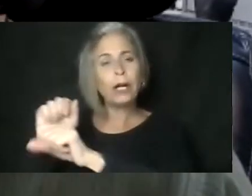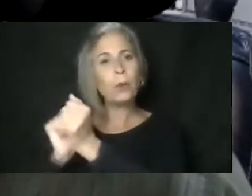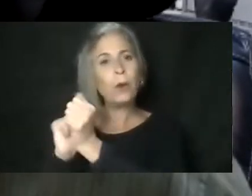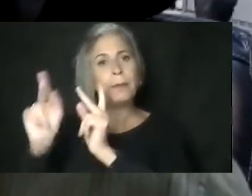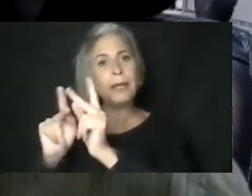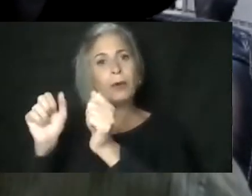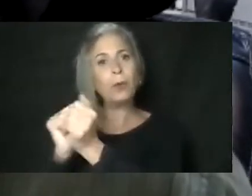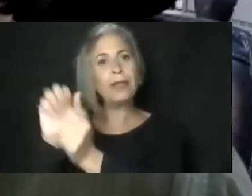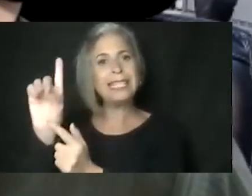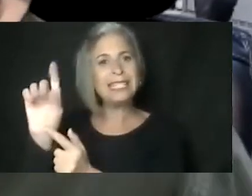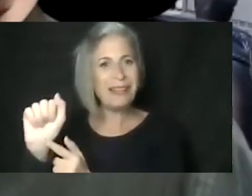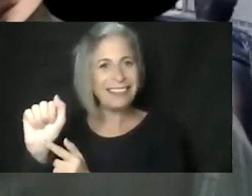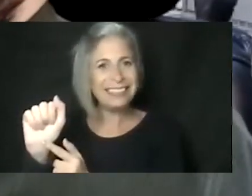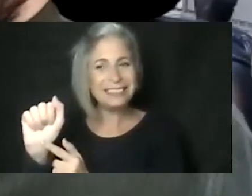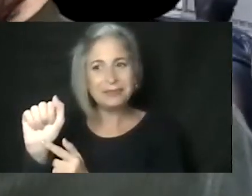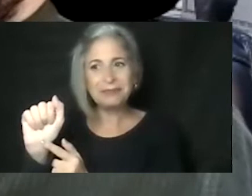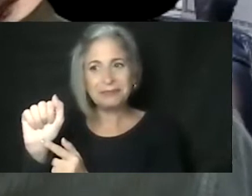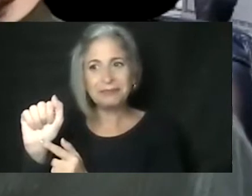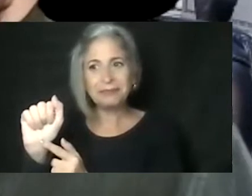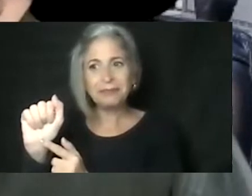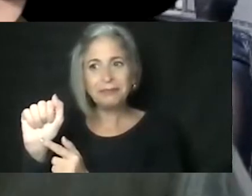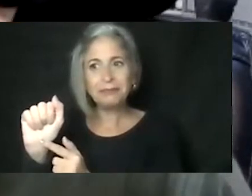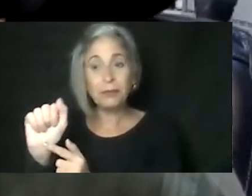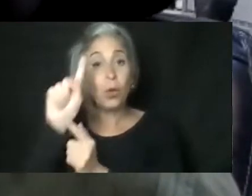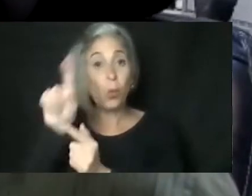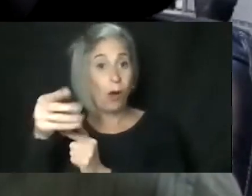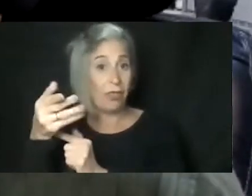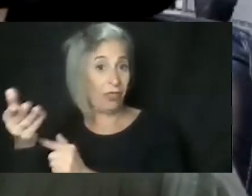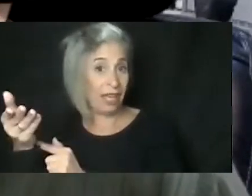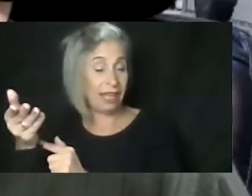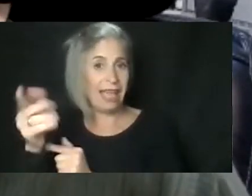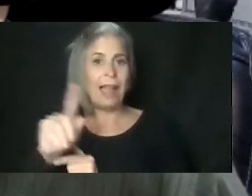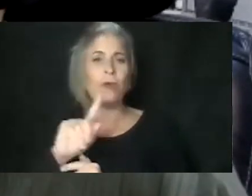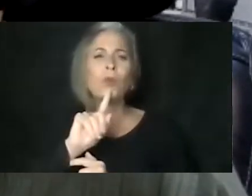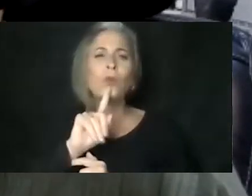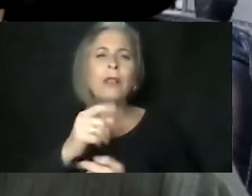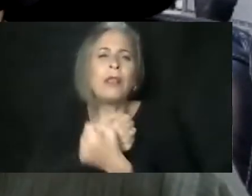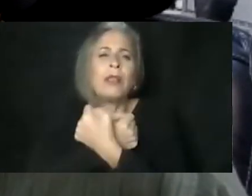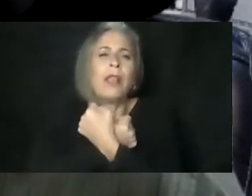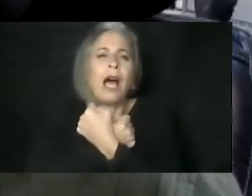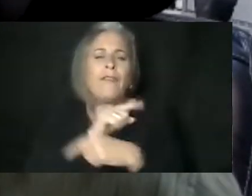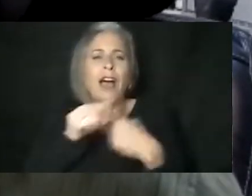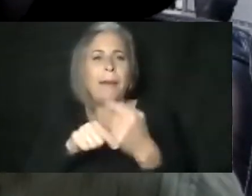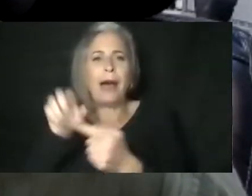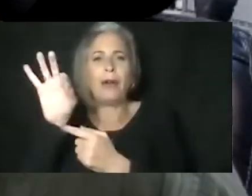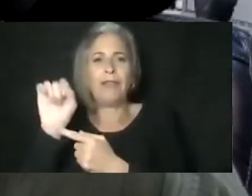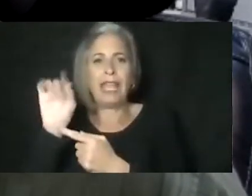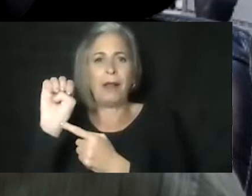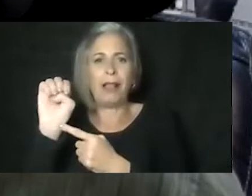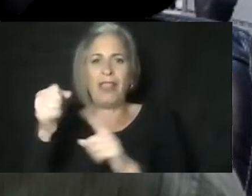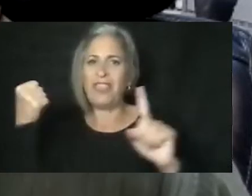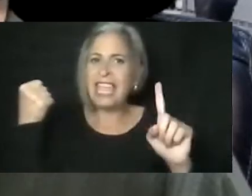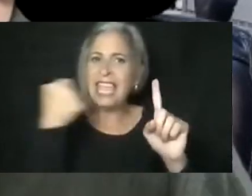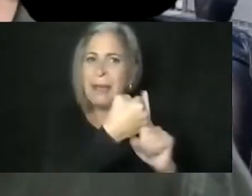with disabilities. One of the things that I really love about Fable is the impact that we are able